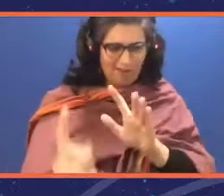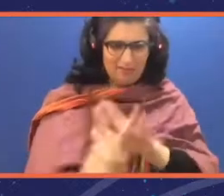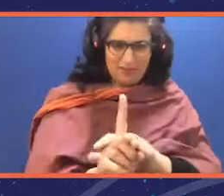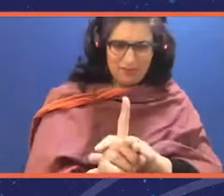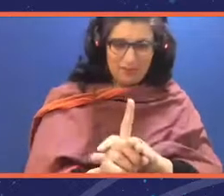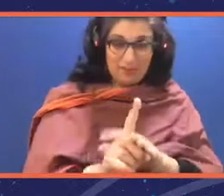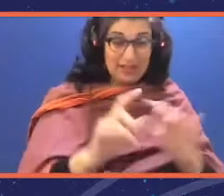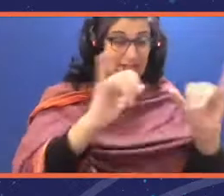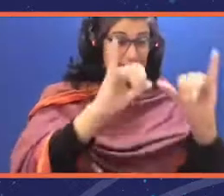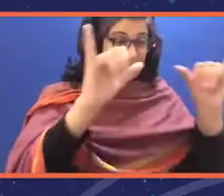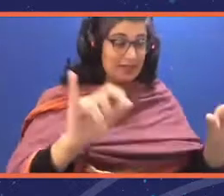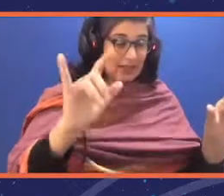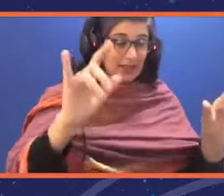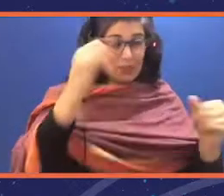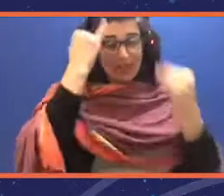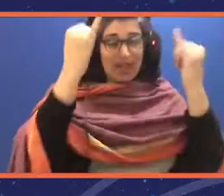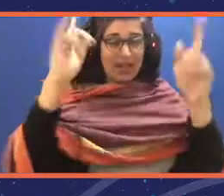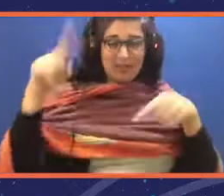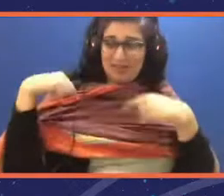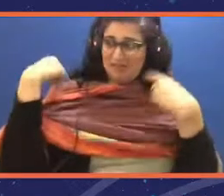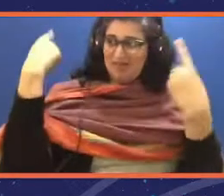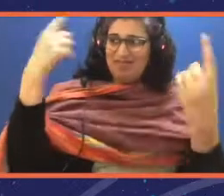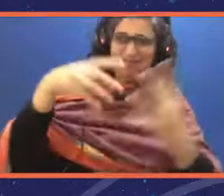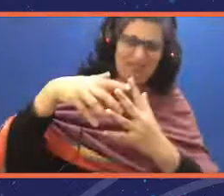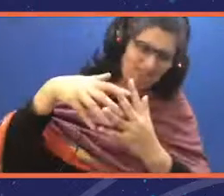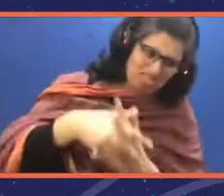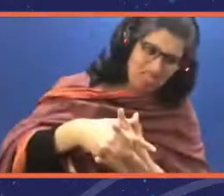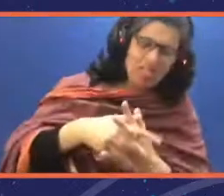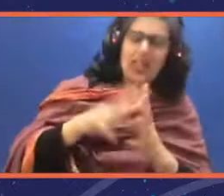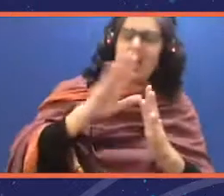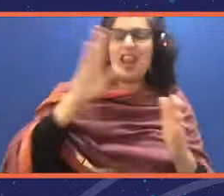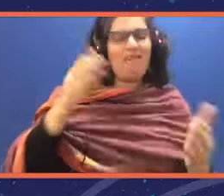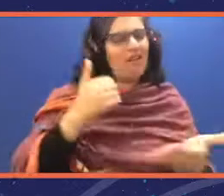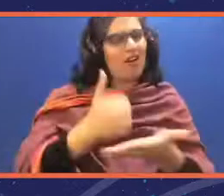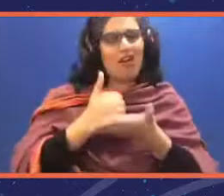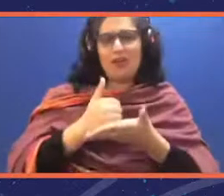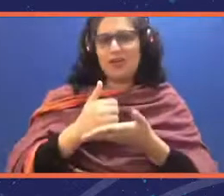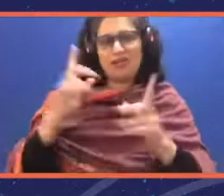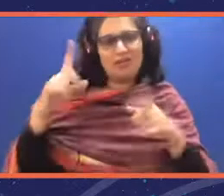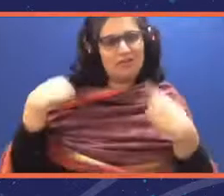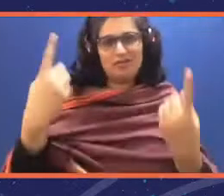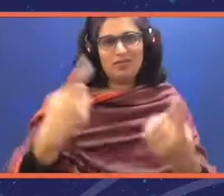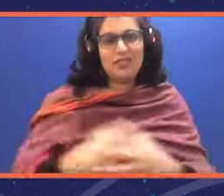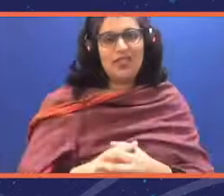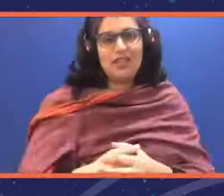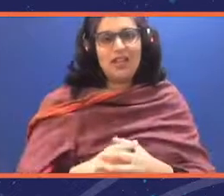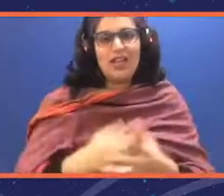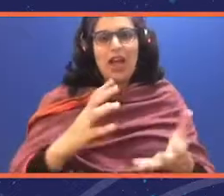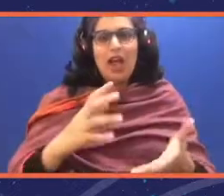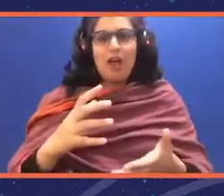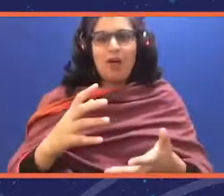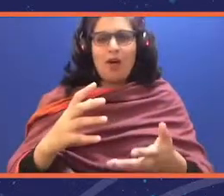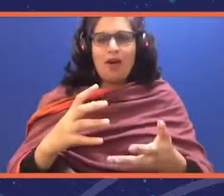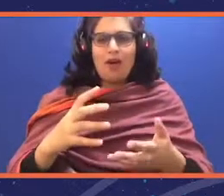in never served us in the first place." And I just want to extend that challenge to all of you